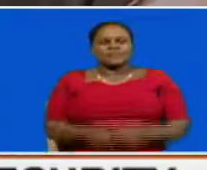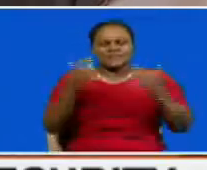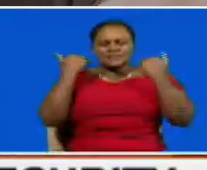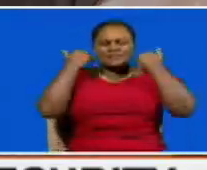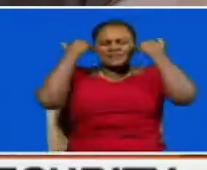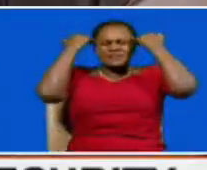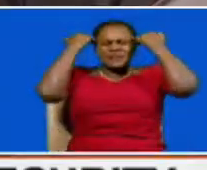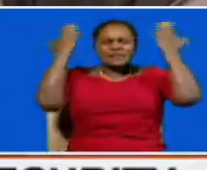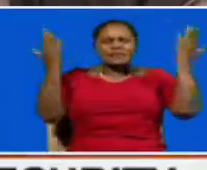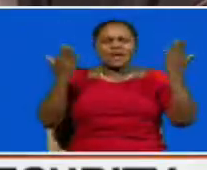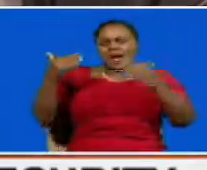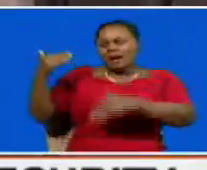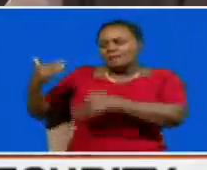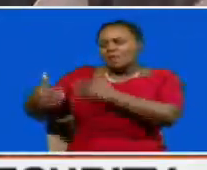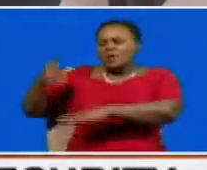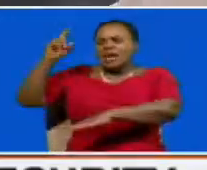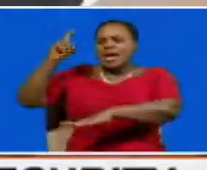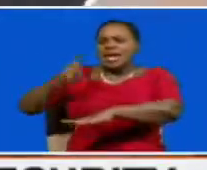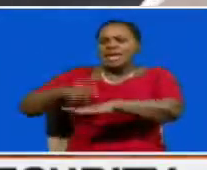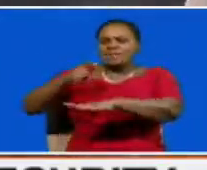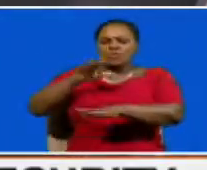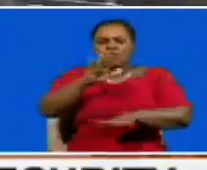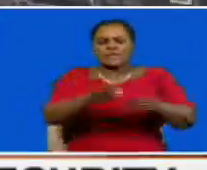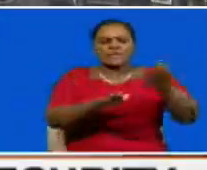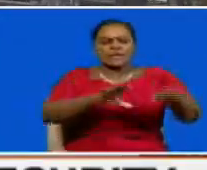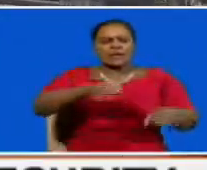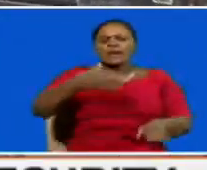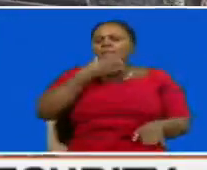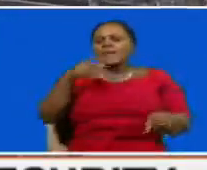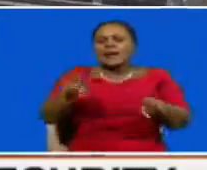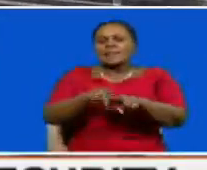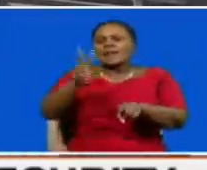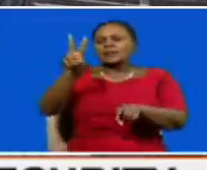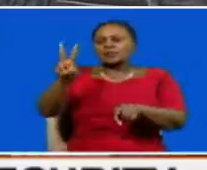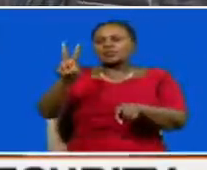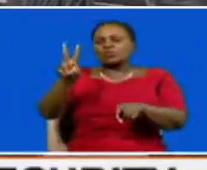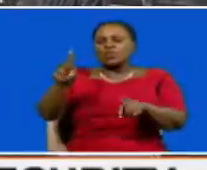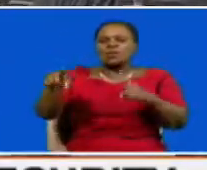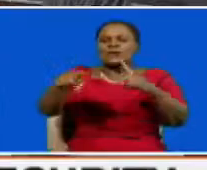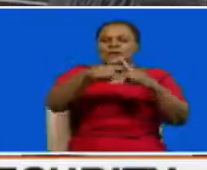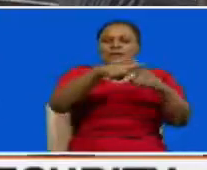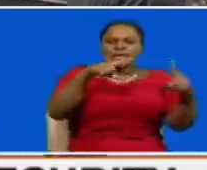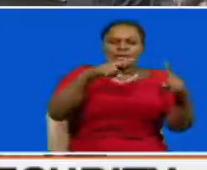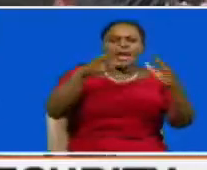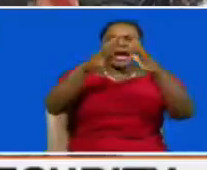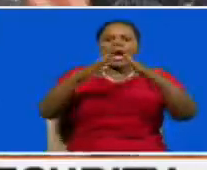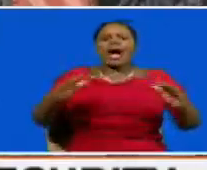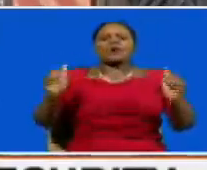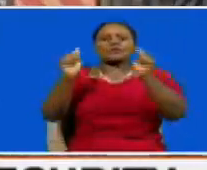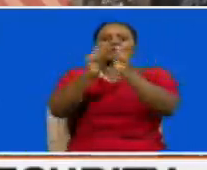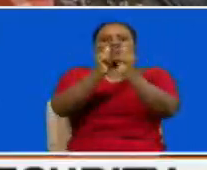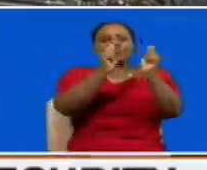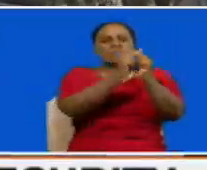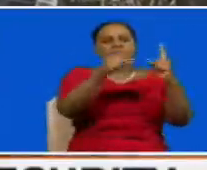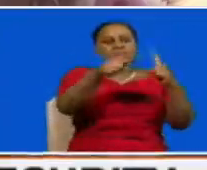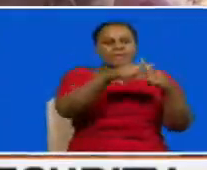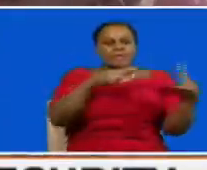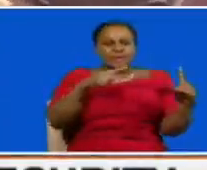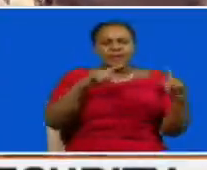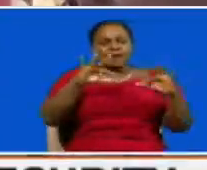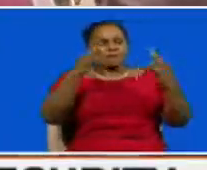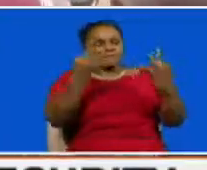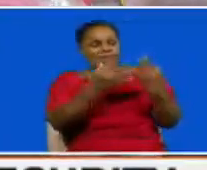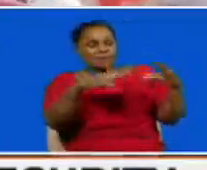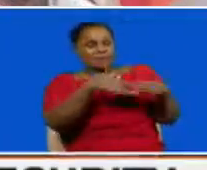Tension is high at the border of Embu and Kirinyaga counties after two brothers were lynched by members of the Nyumba Kumi in Gategi. According to the